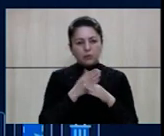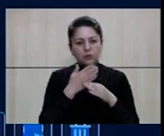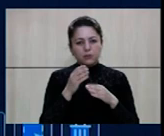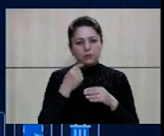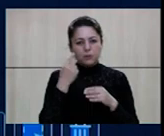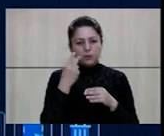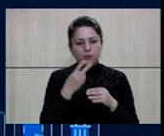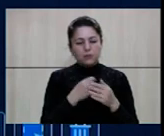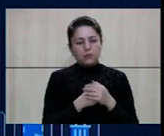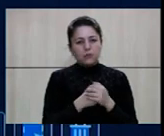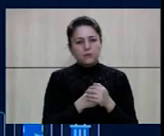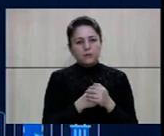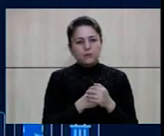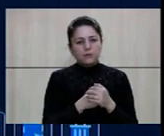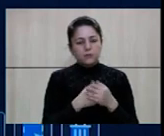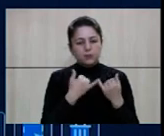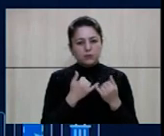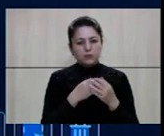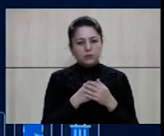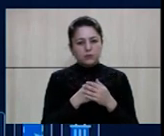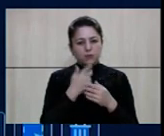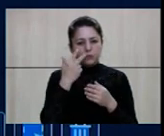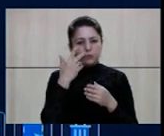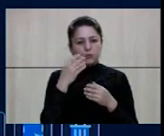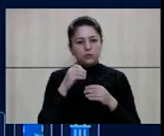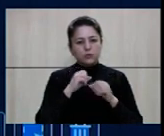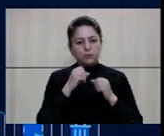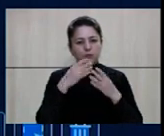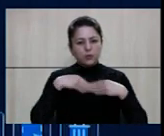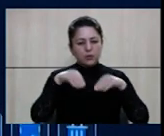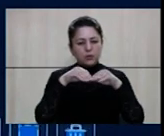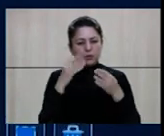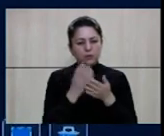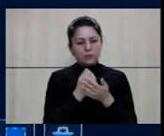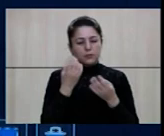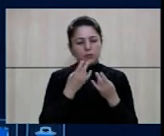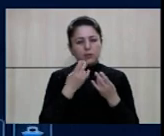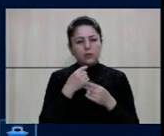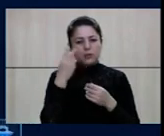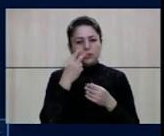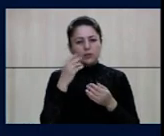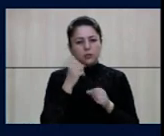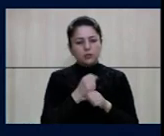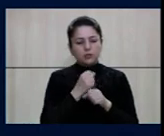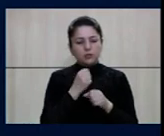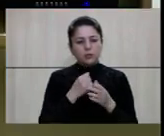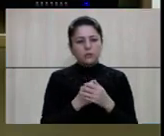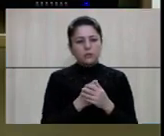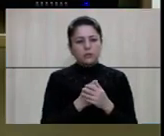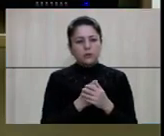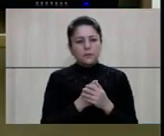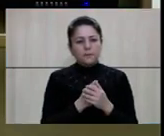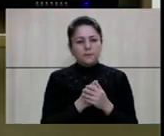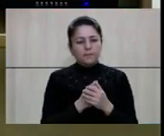2. Endi 3-chi brigadani topishimiz kerak. 2-chi ishimiz